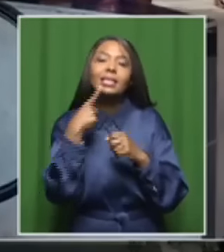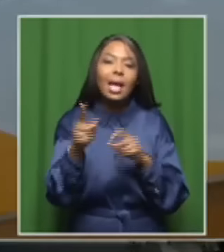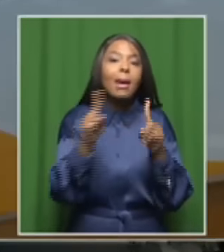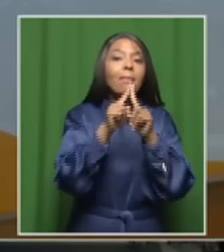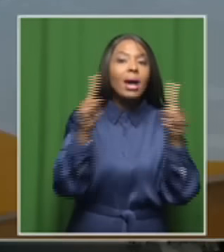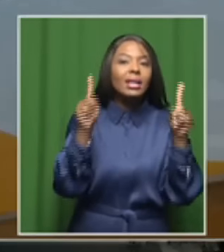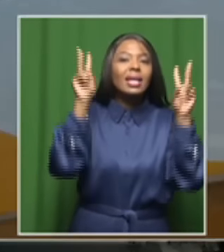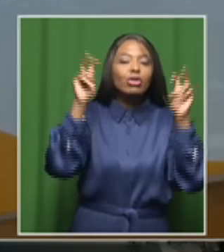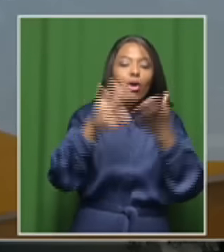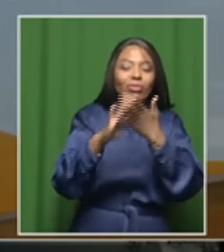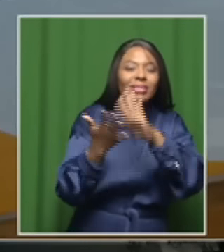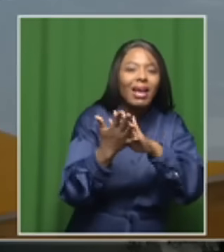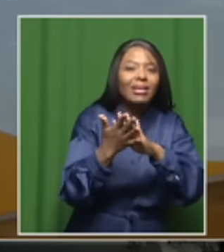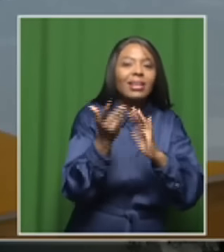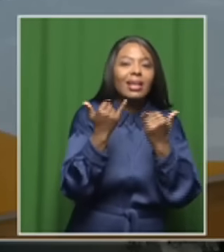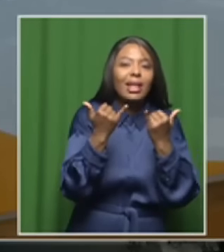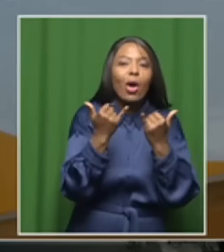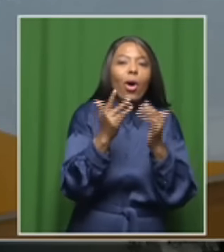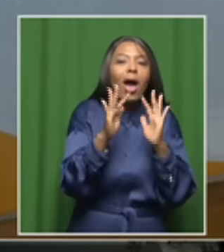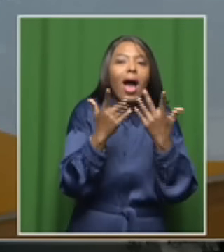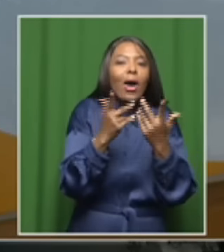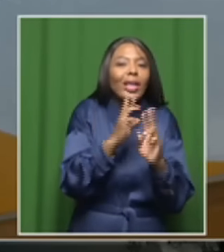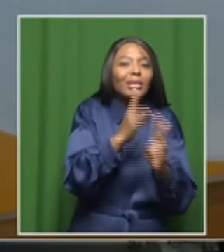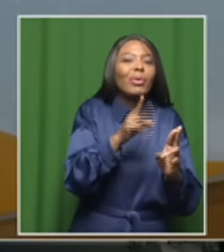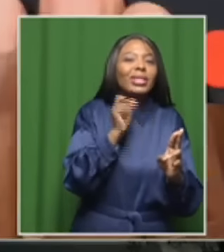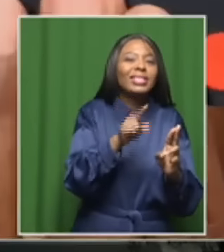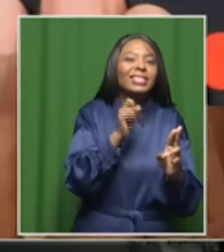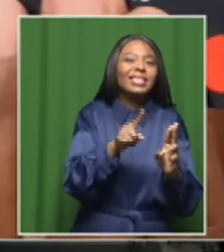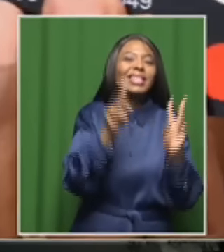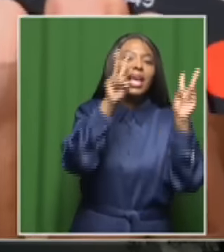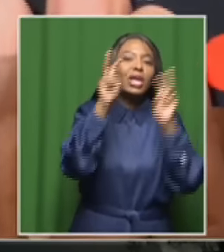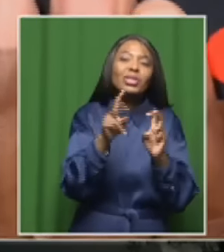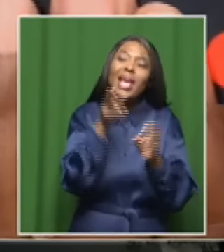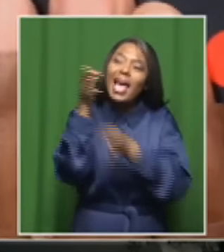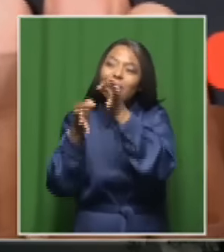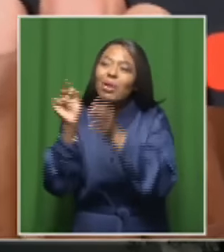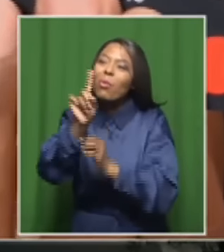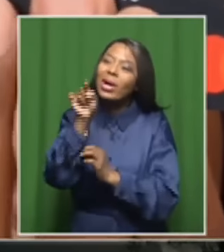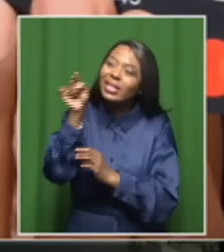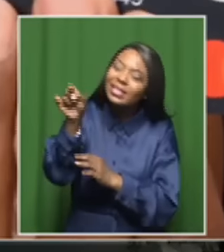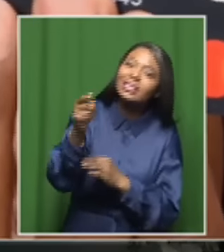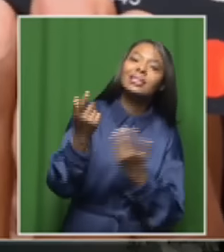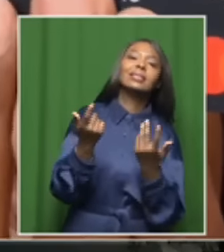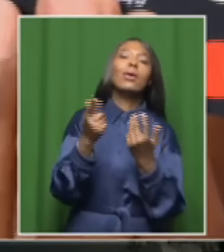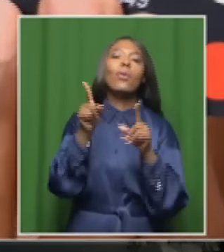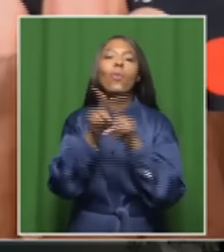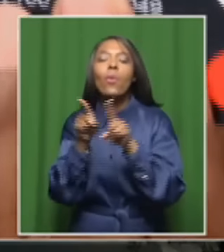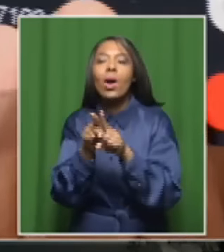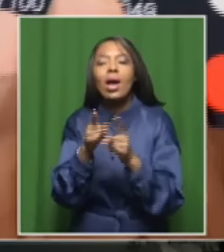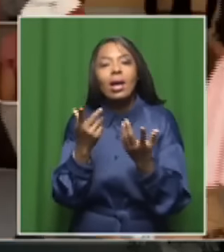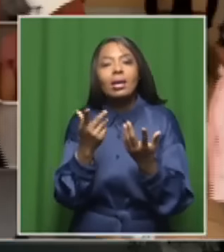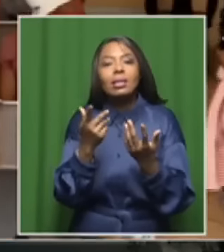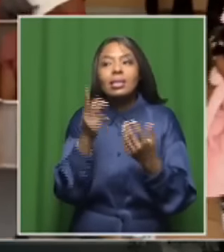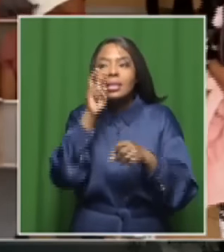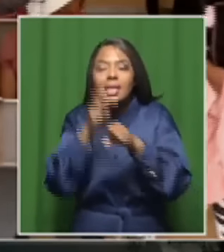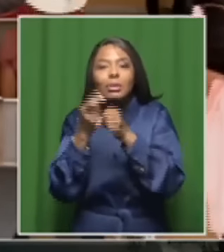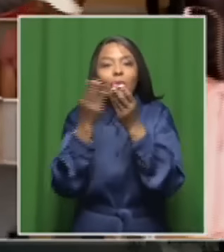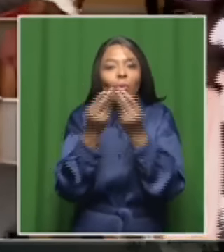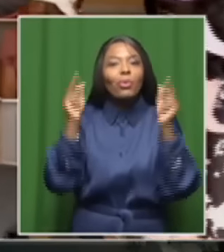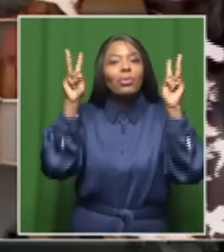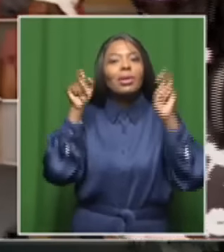of SASSA's response to this, what are they saying to you? What are they going to do in order to get to the bottom of this?